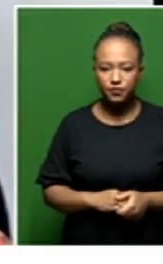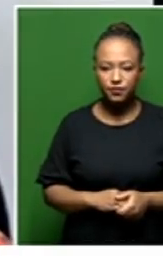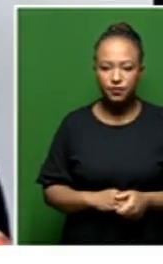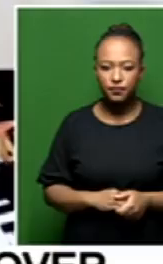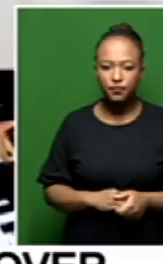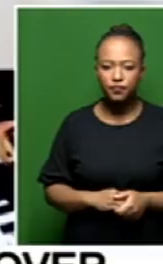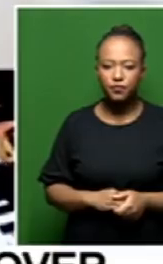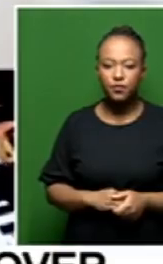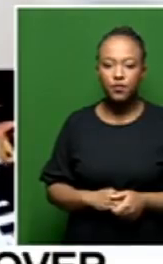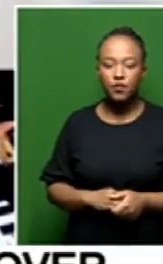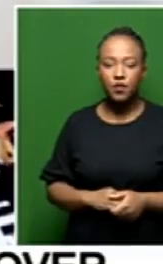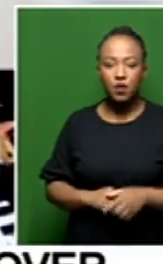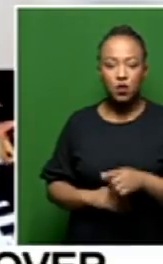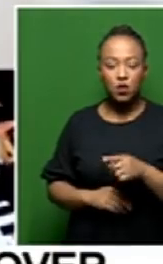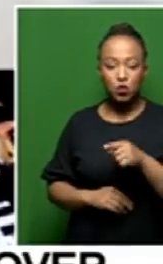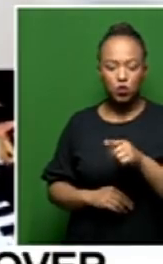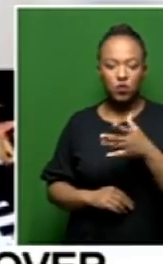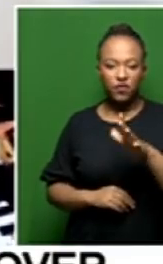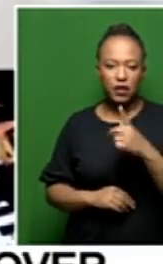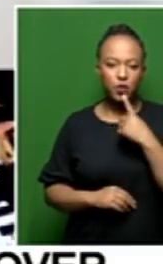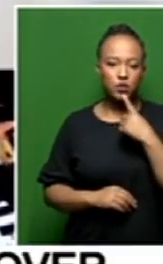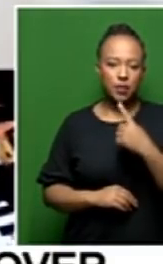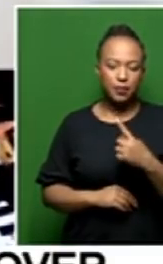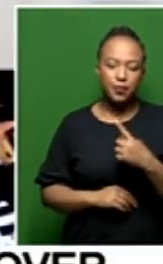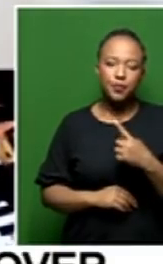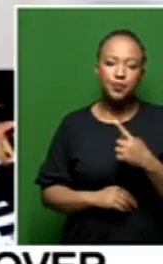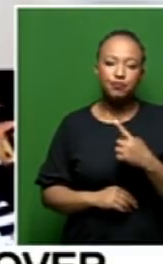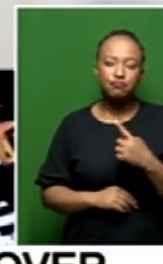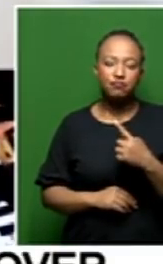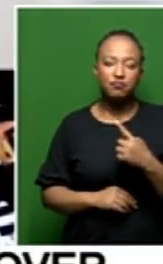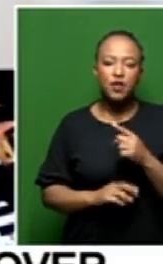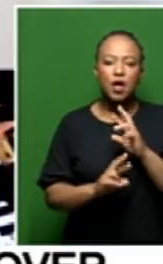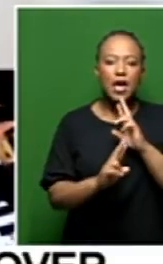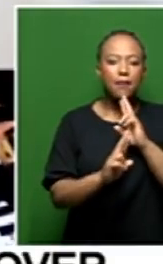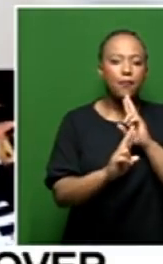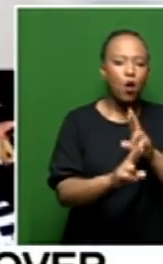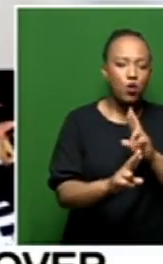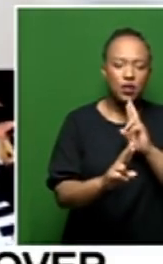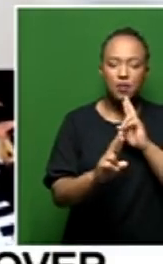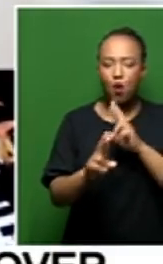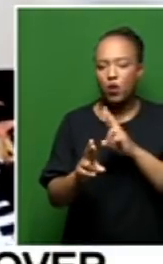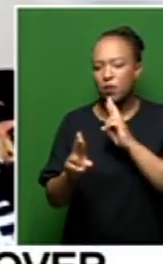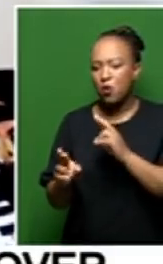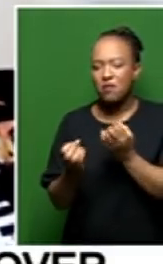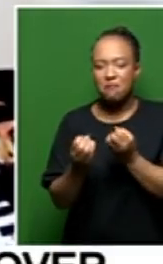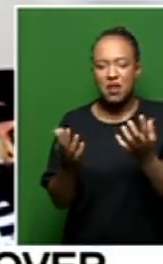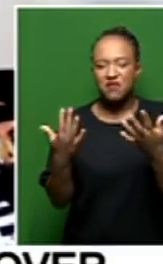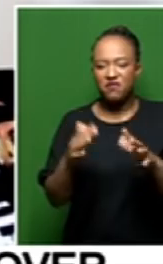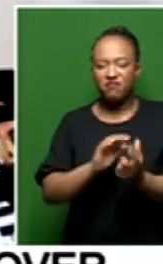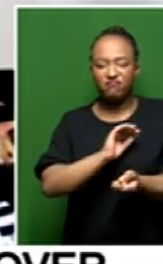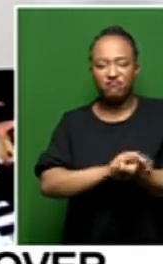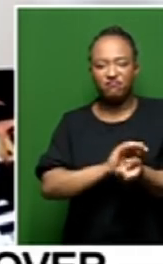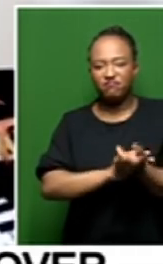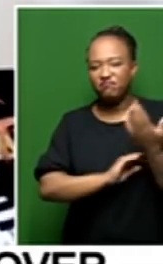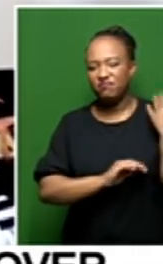With that said, though, if we look at, many a report, many a